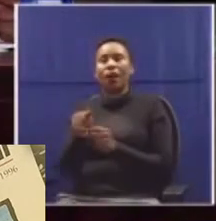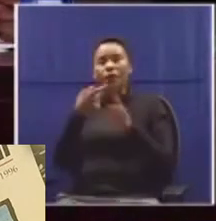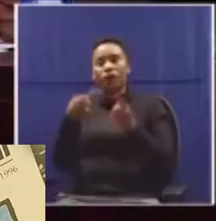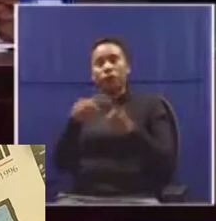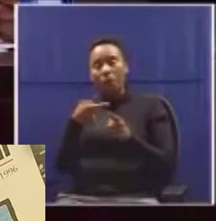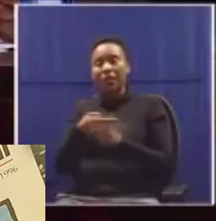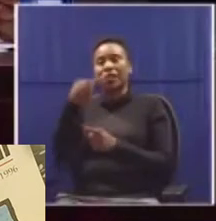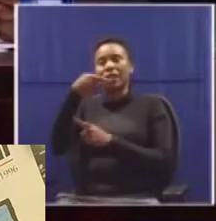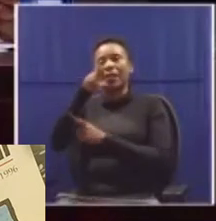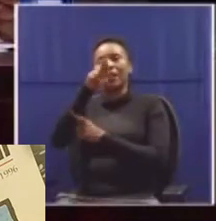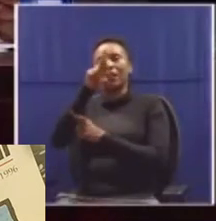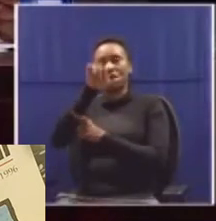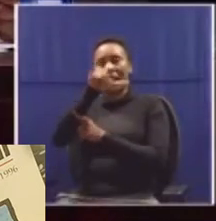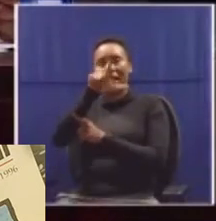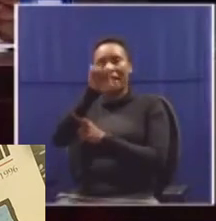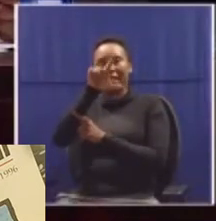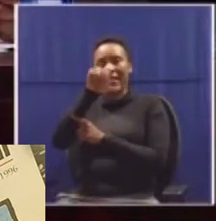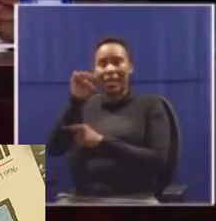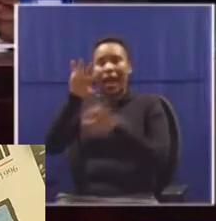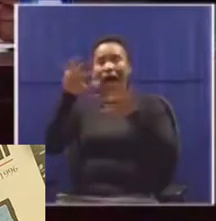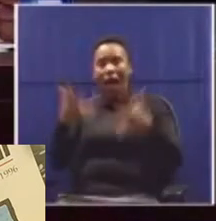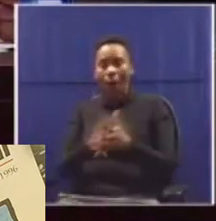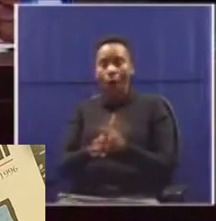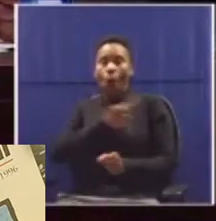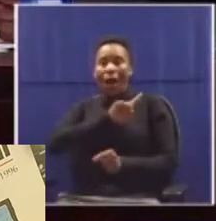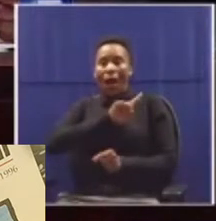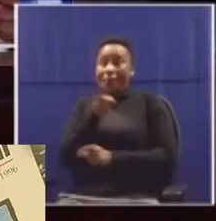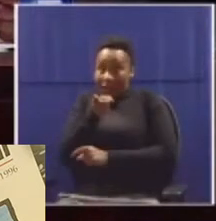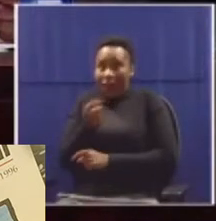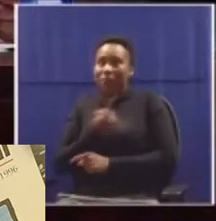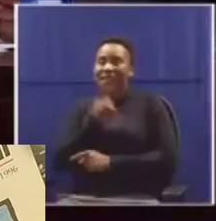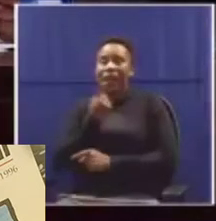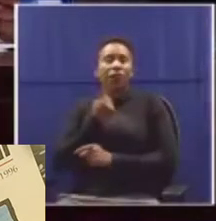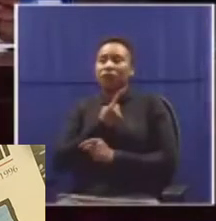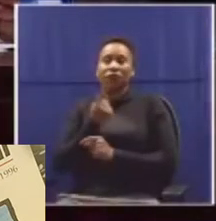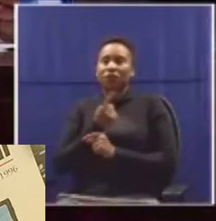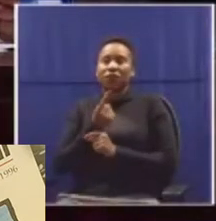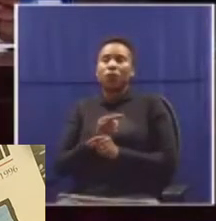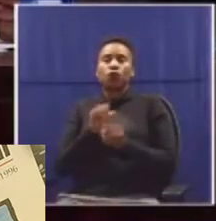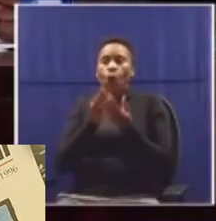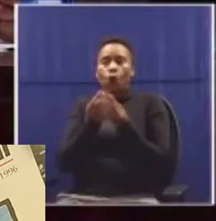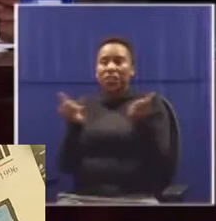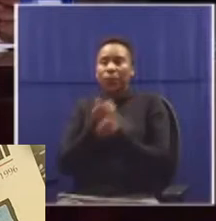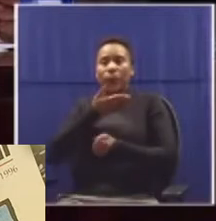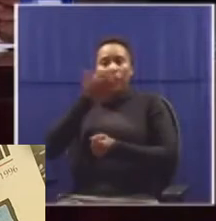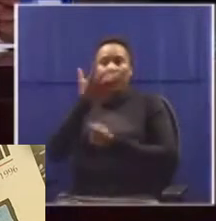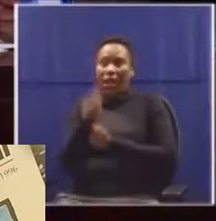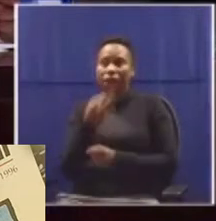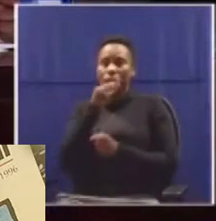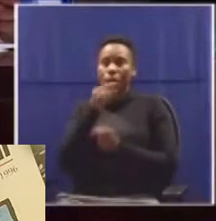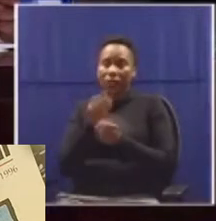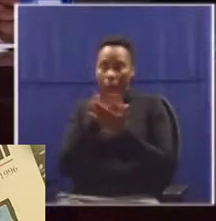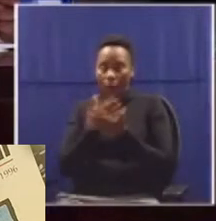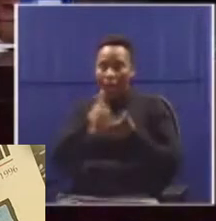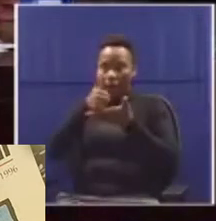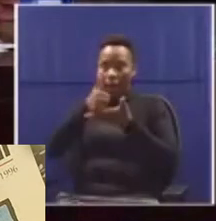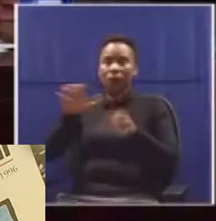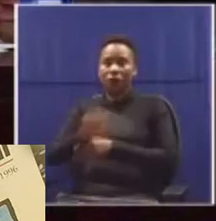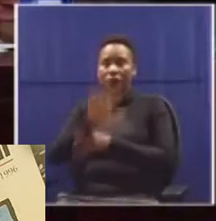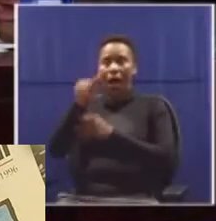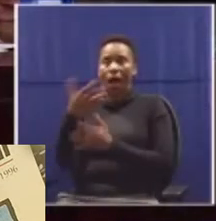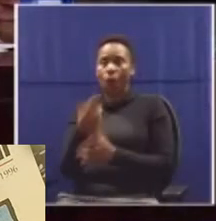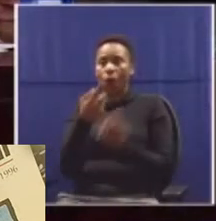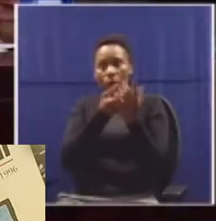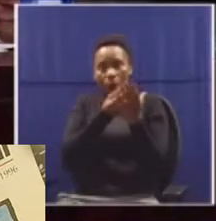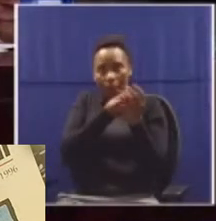himself has not provided any practical Solutions we need to always use these occasions to address the essence of the problems that we face and